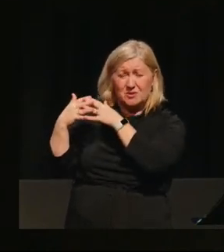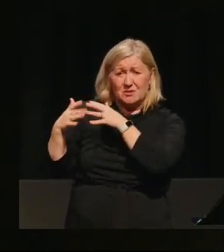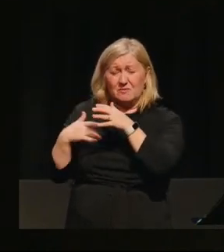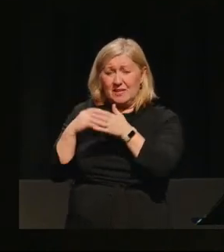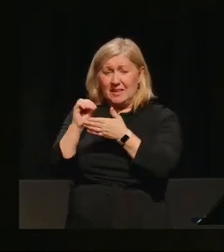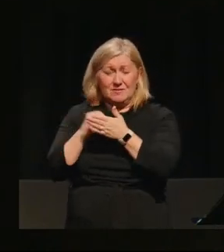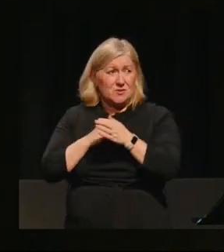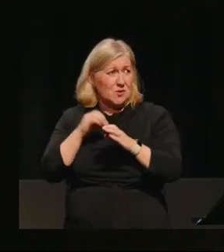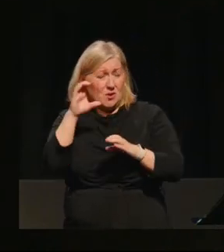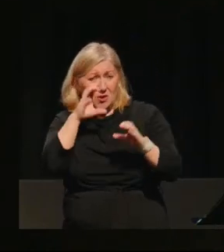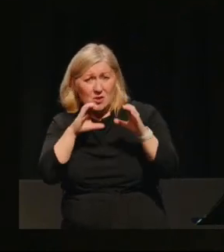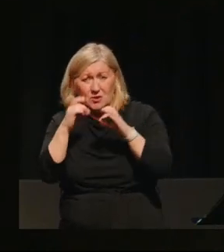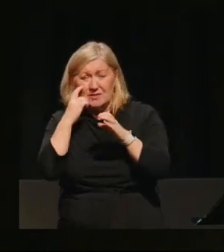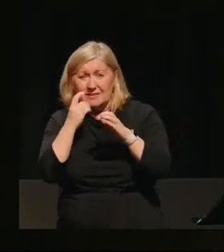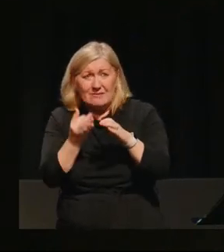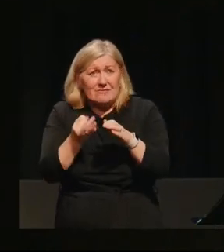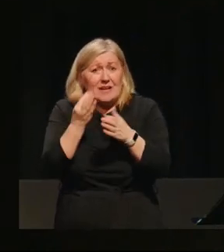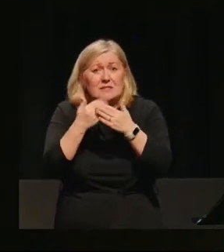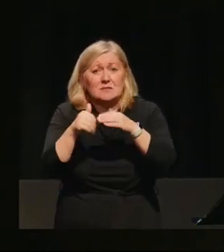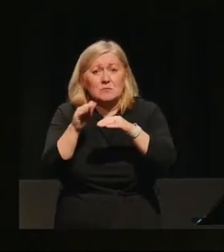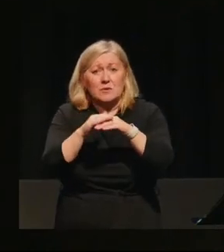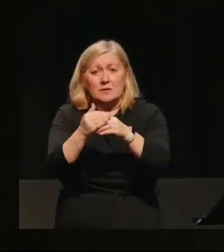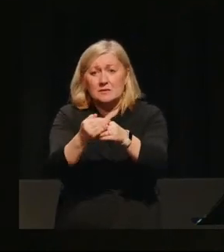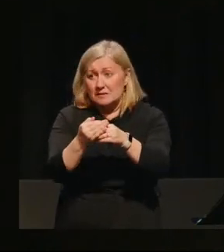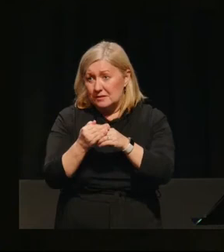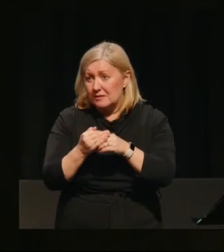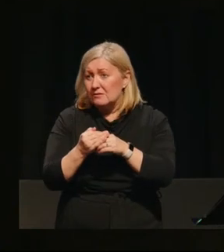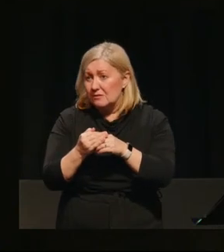refuge somewhere safe.